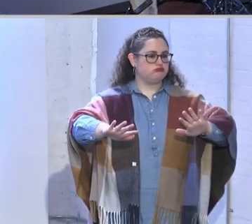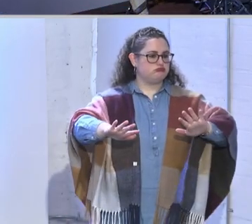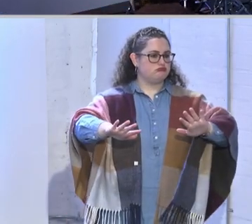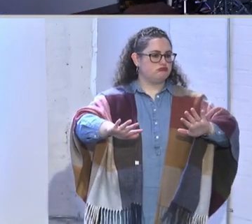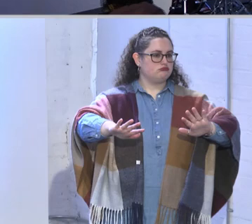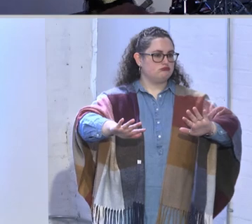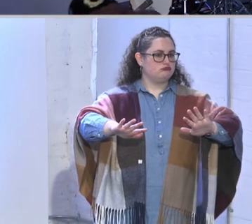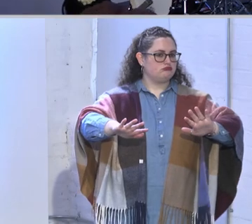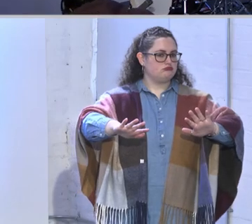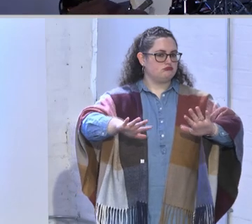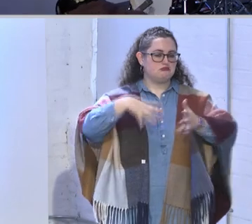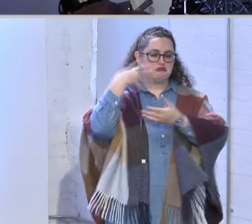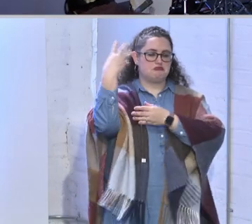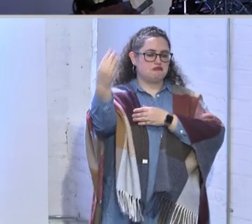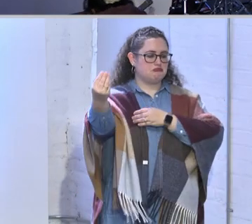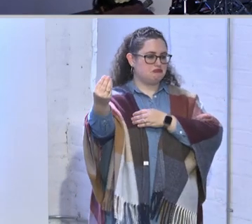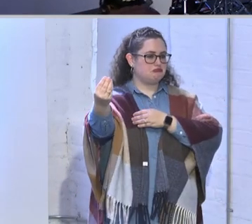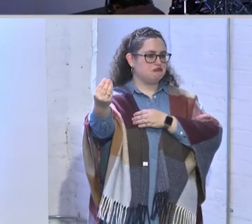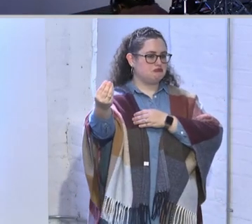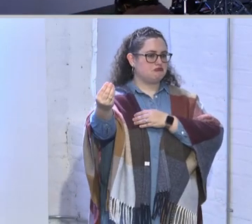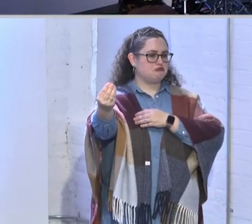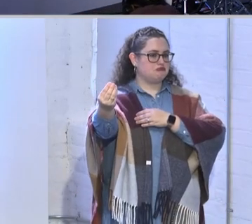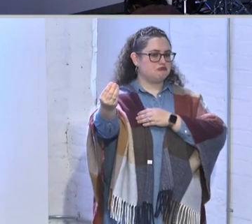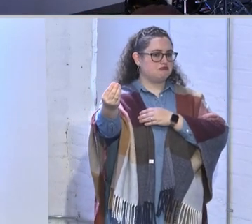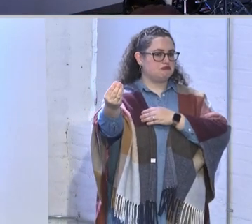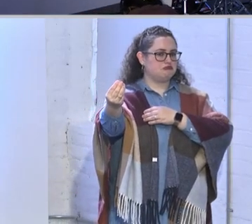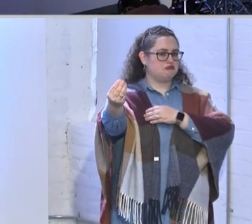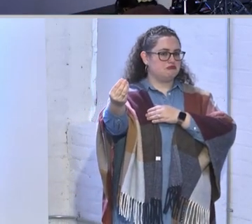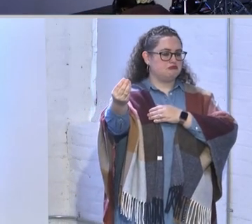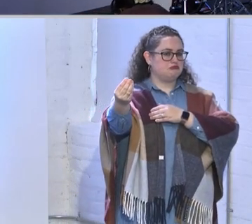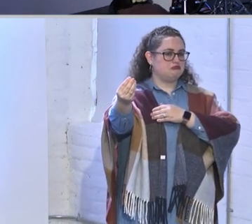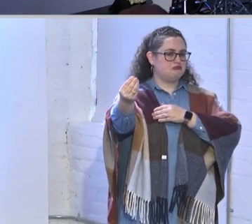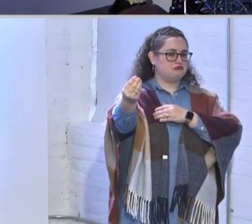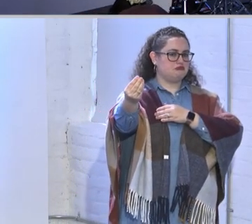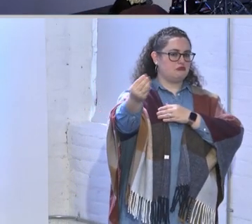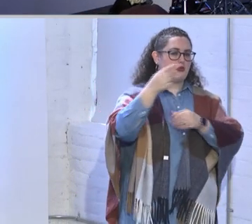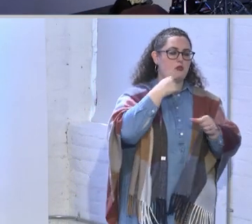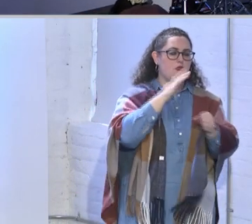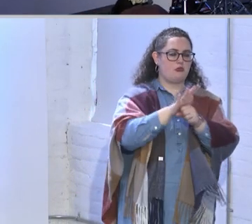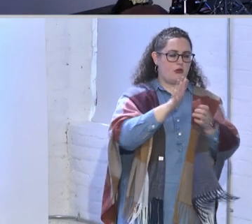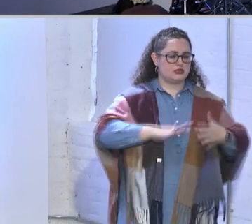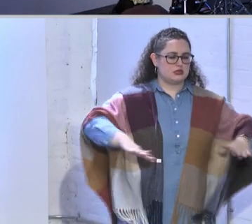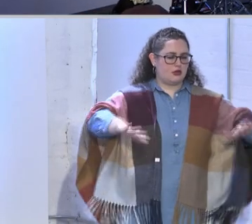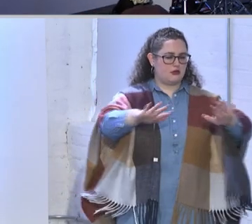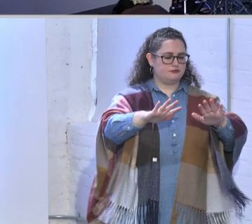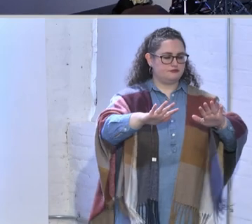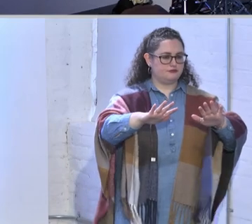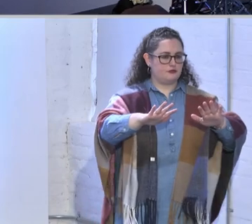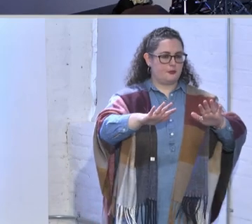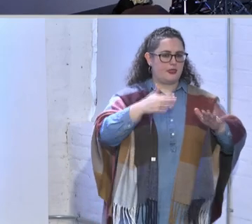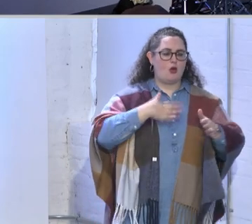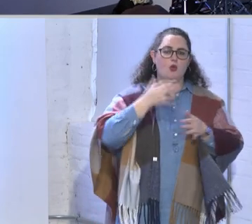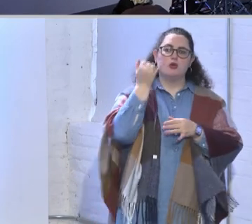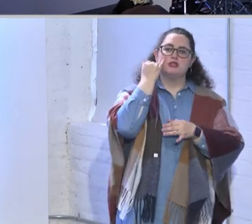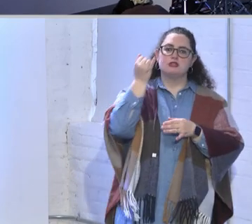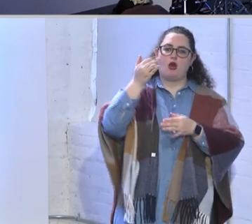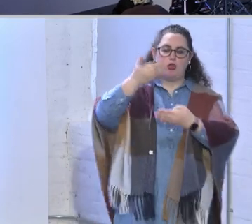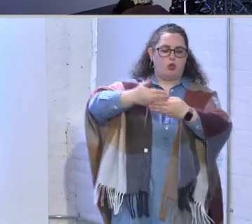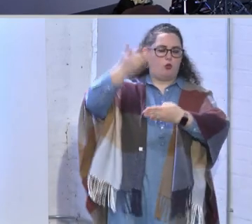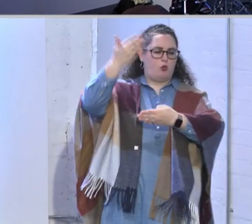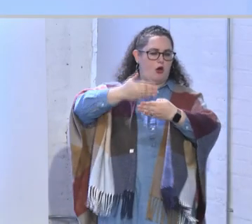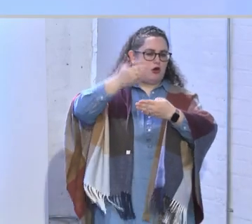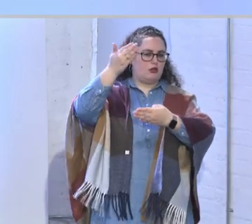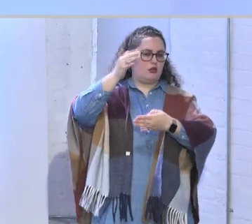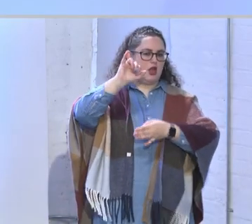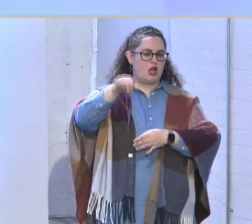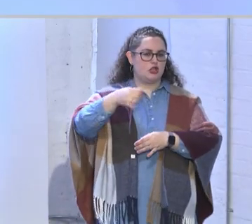ready to go into the promised land. Just across the Jordan is Jericho. We talked about that a couple of weeks ago. And so as